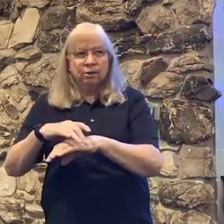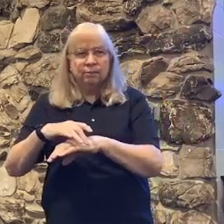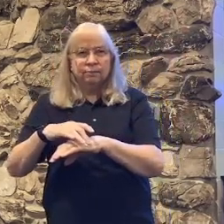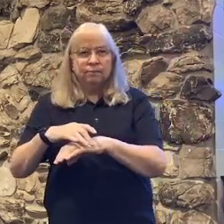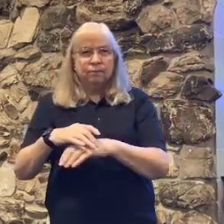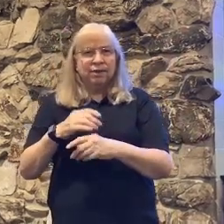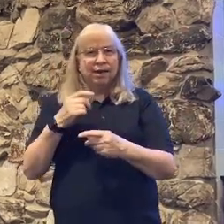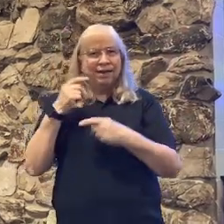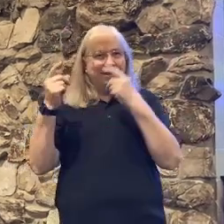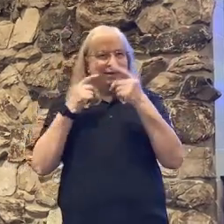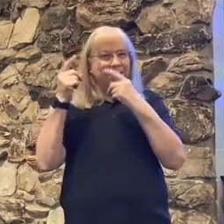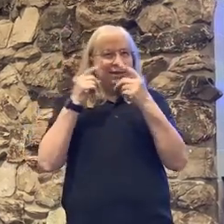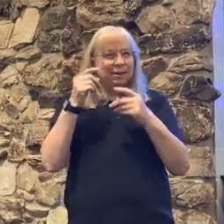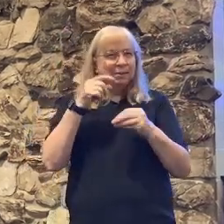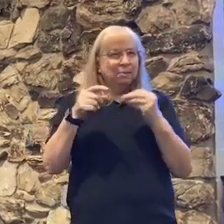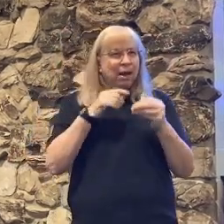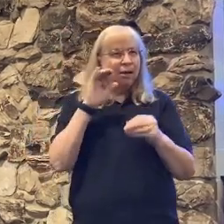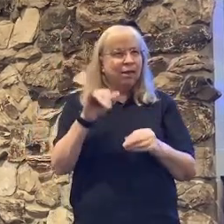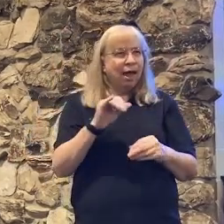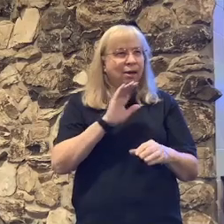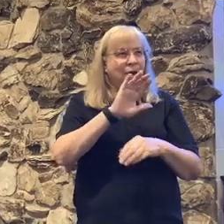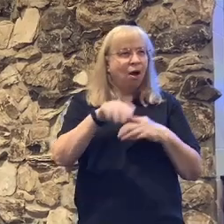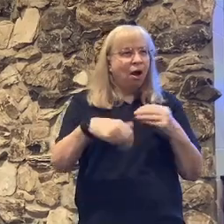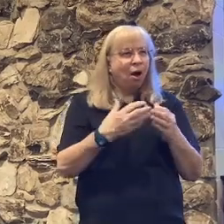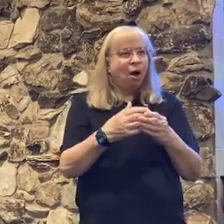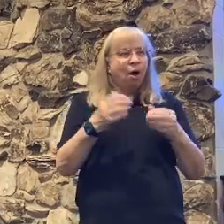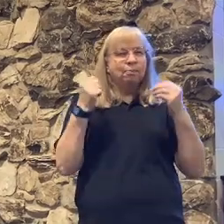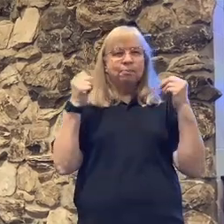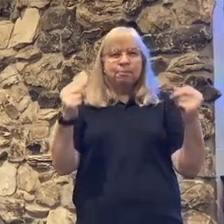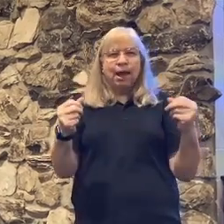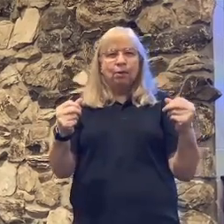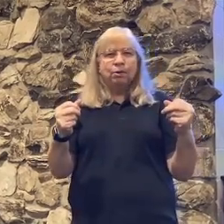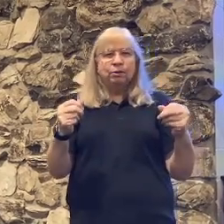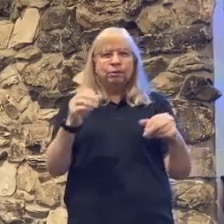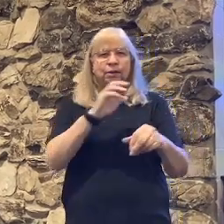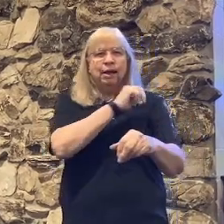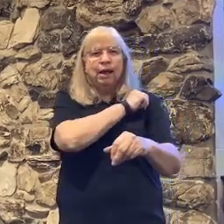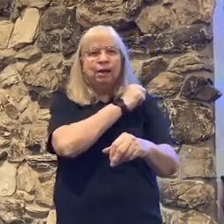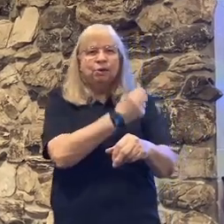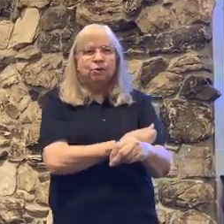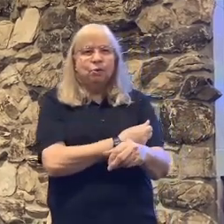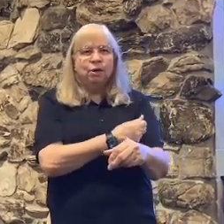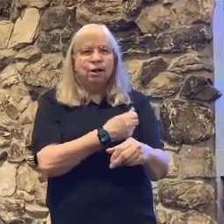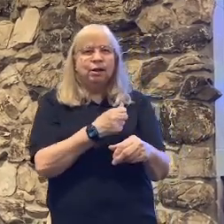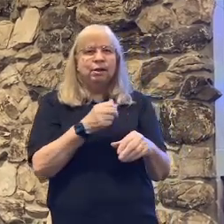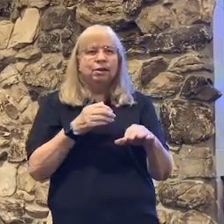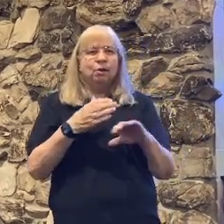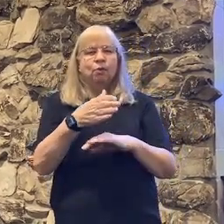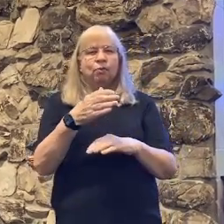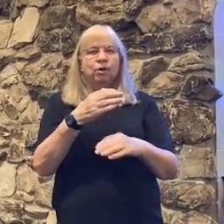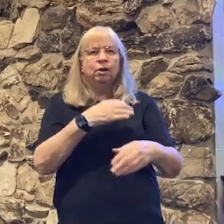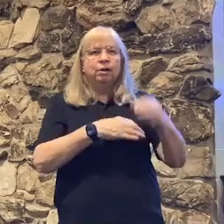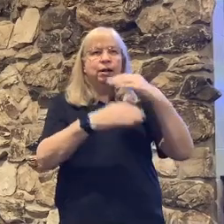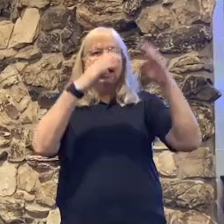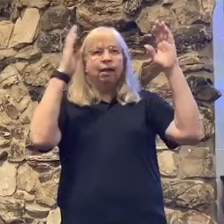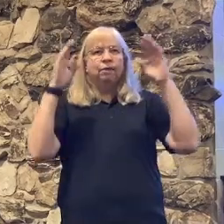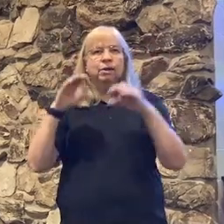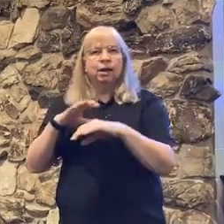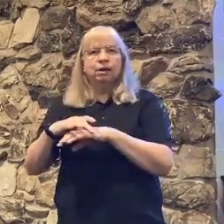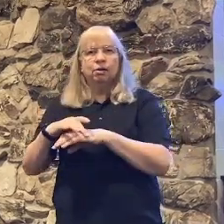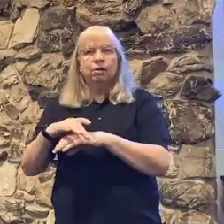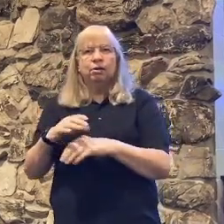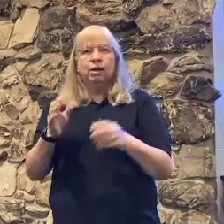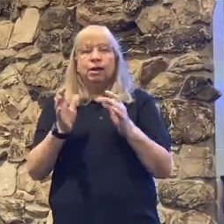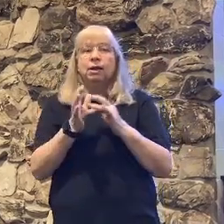Think about that. All power and authority over the heavens and earth. Jesus has